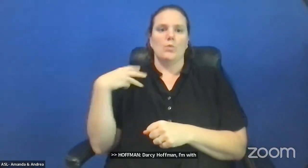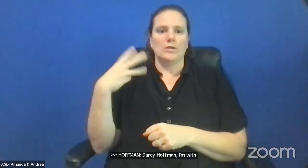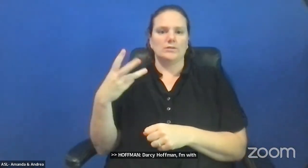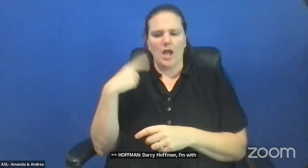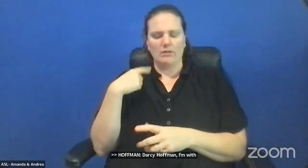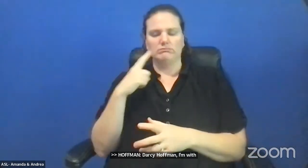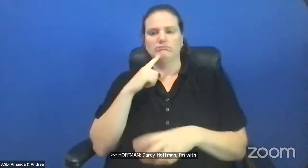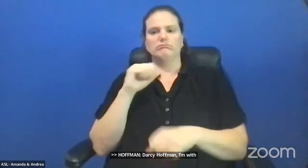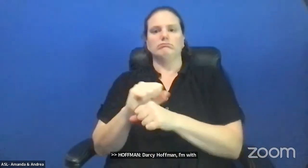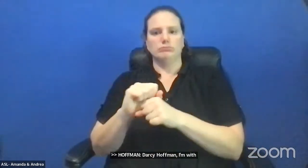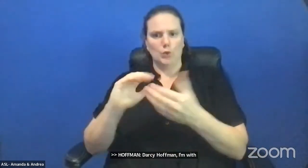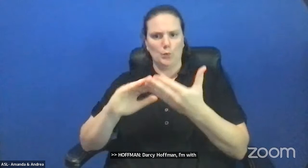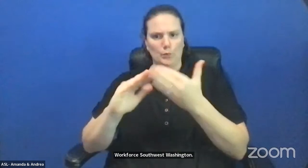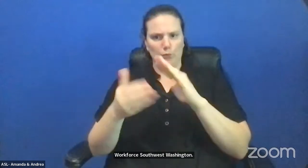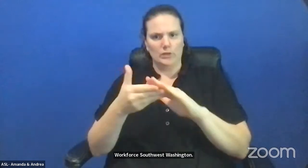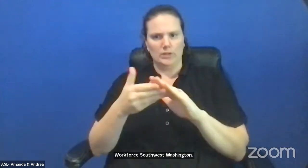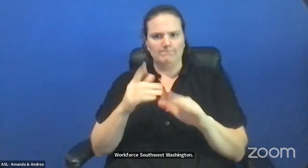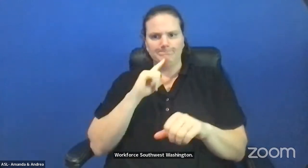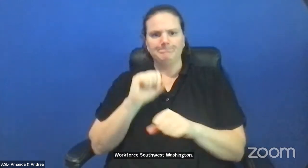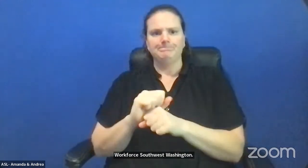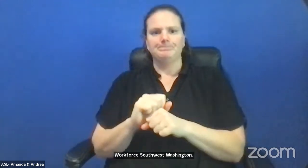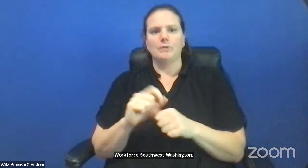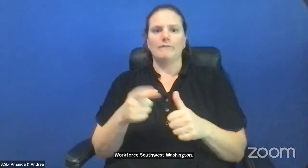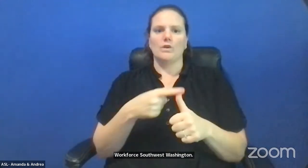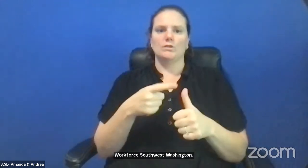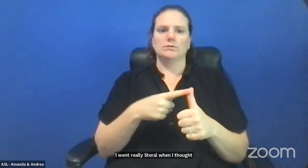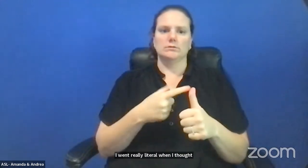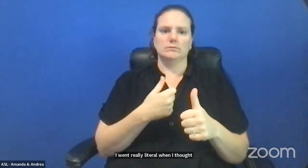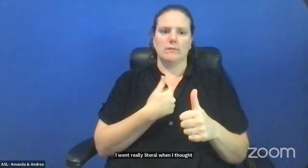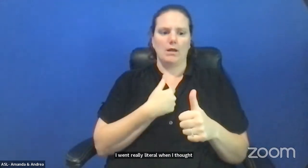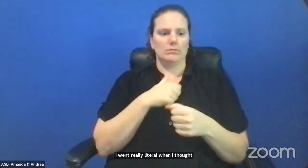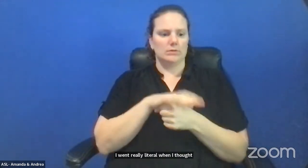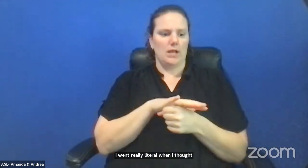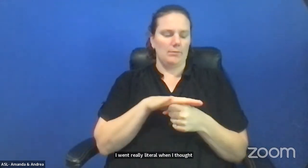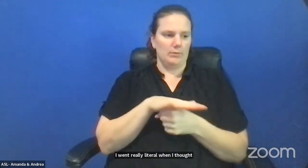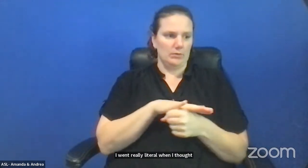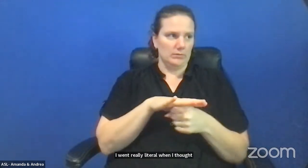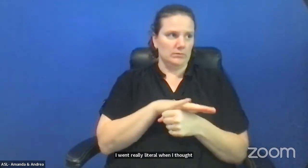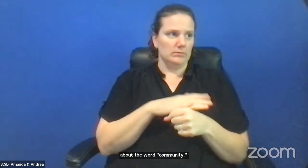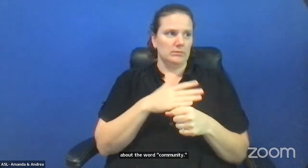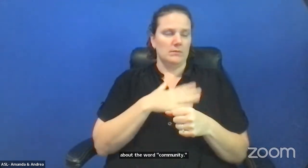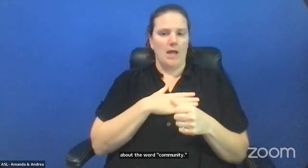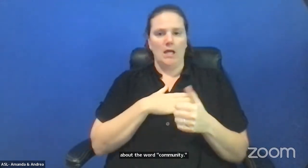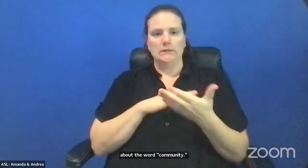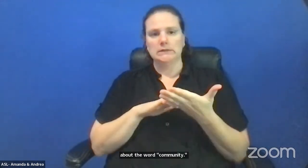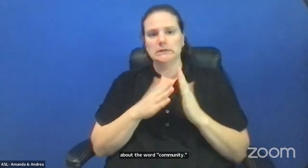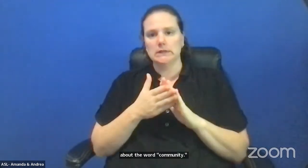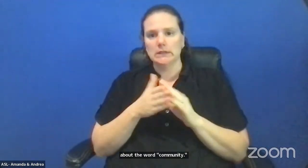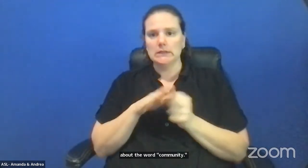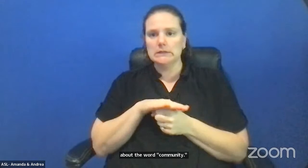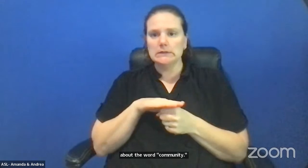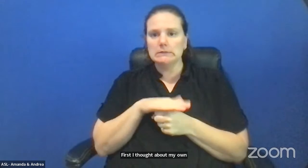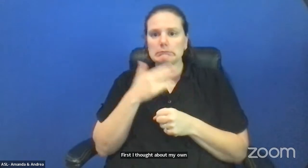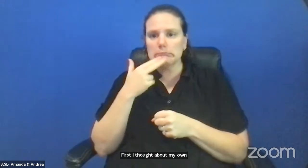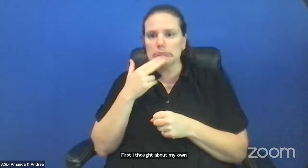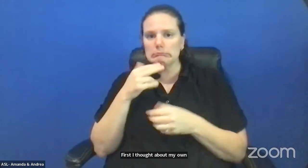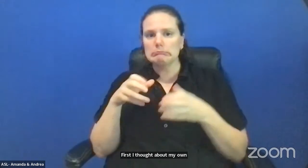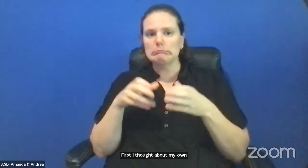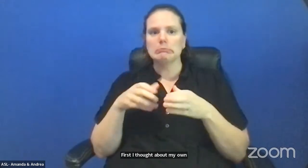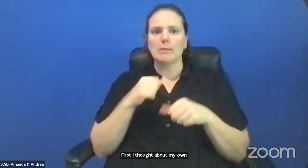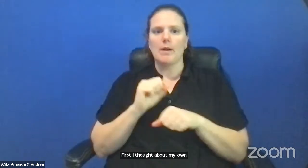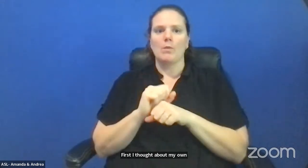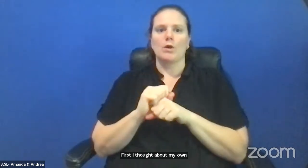word community. And first I thought about my own neighborhood, my little city, my